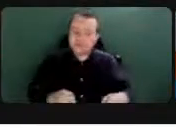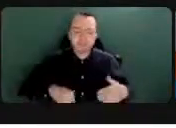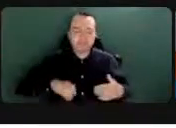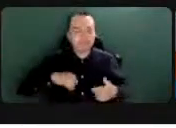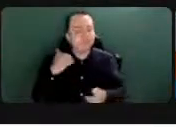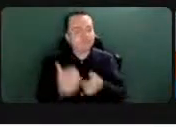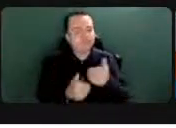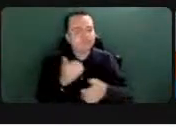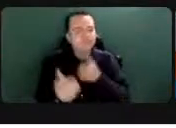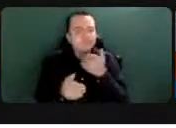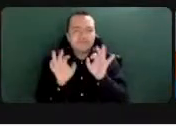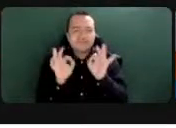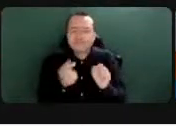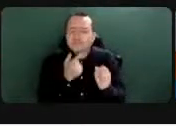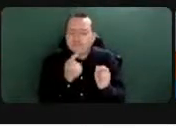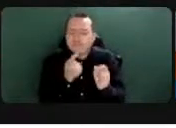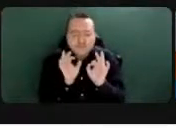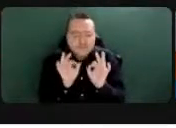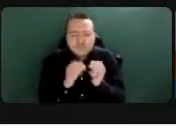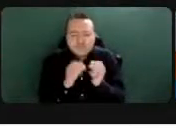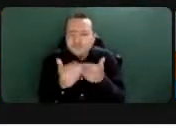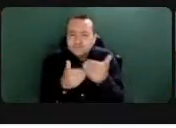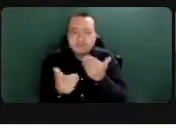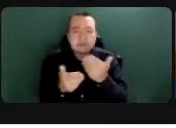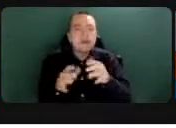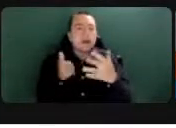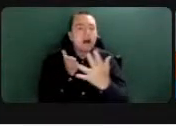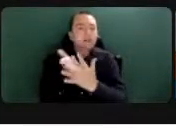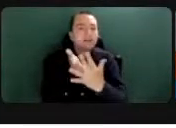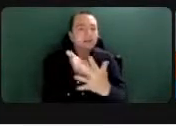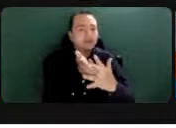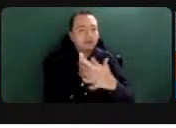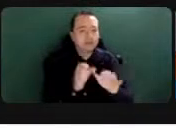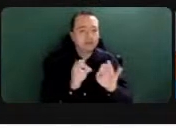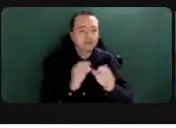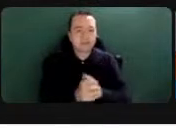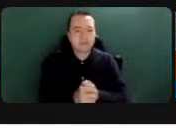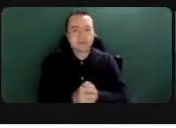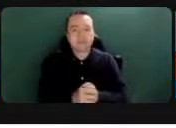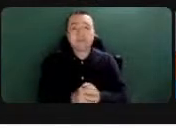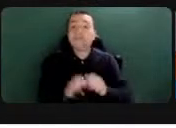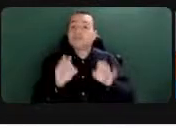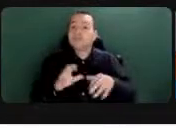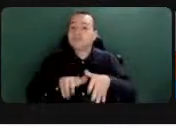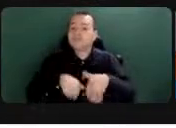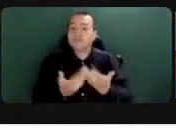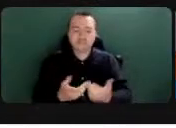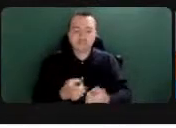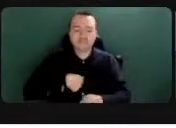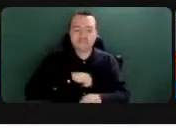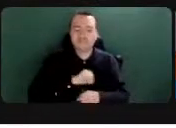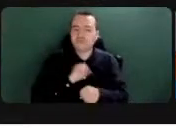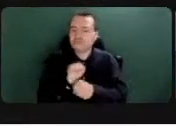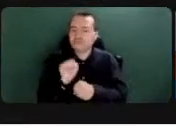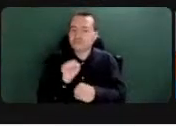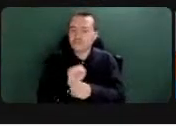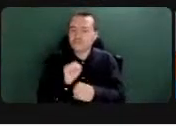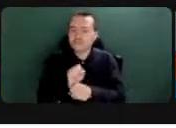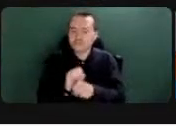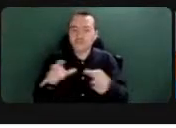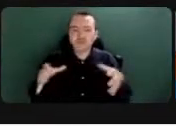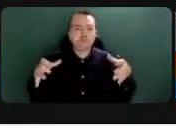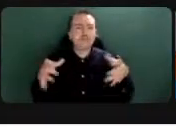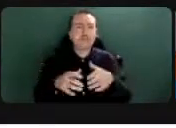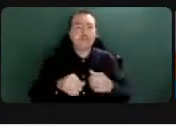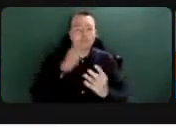then I'll tell you a little bit about what we've been doing during phase 1 of this project. It's